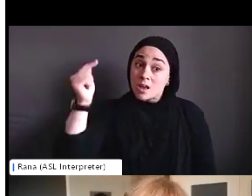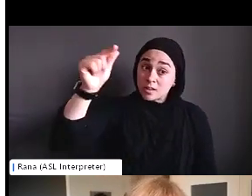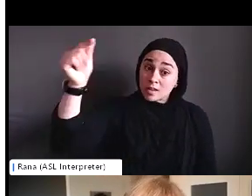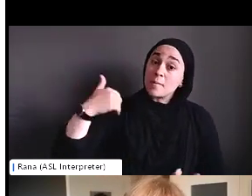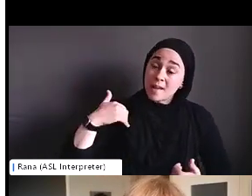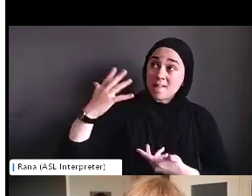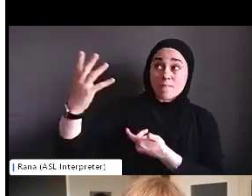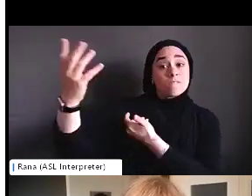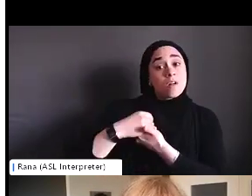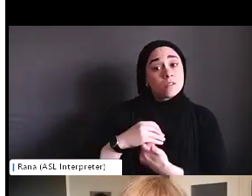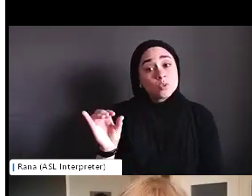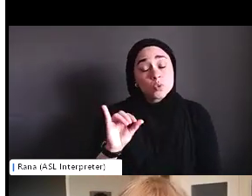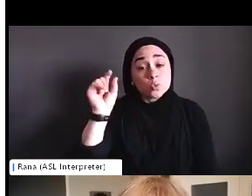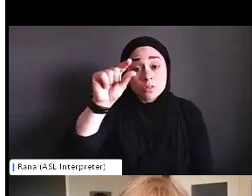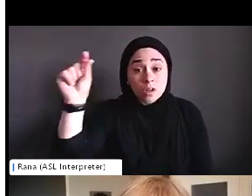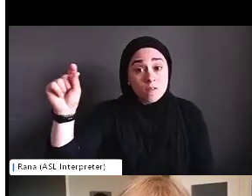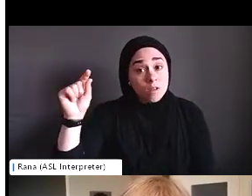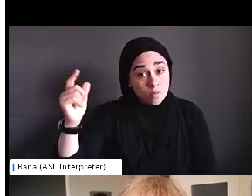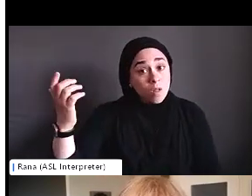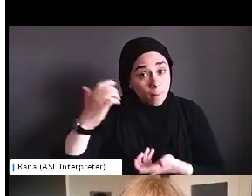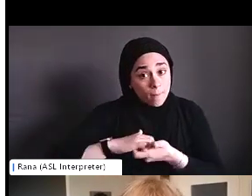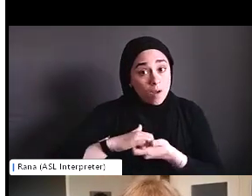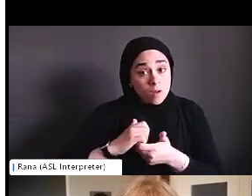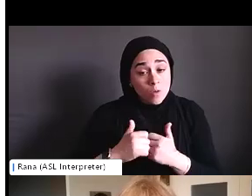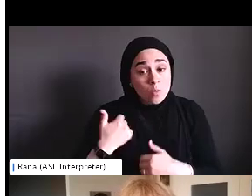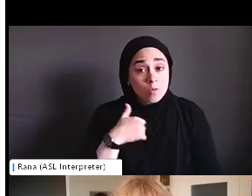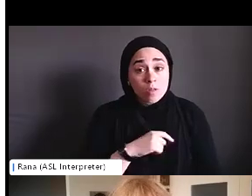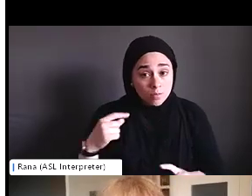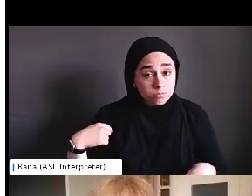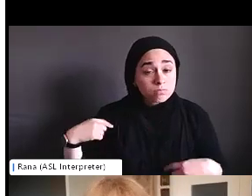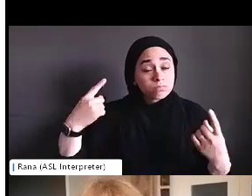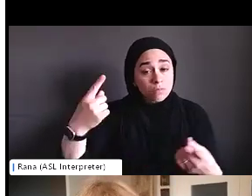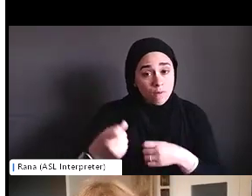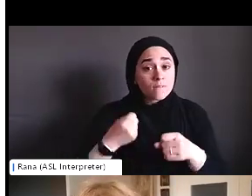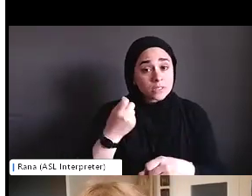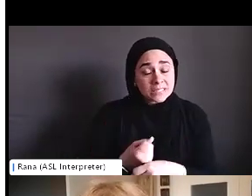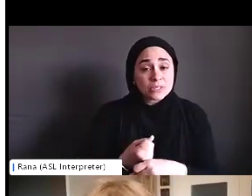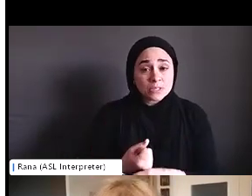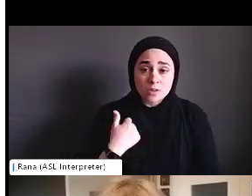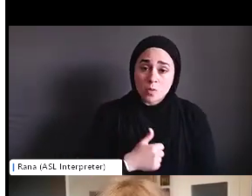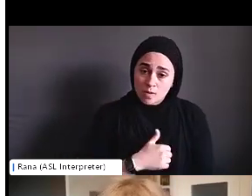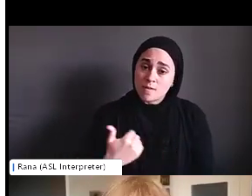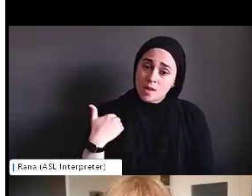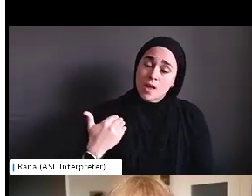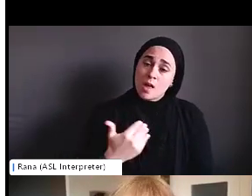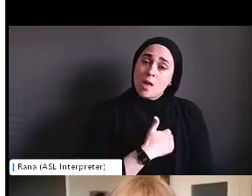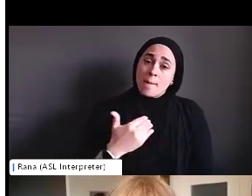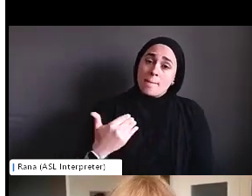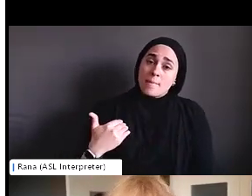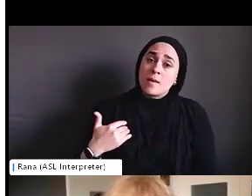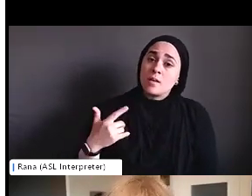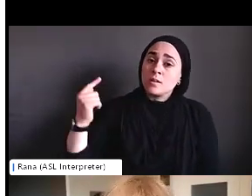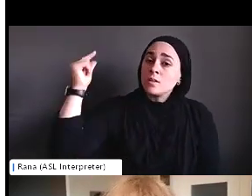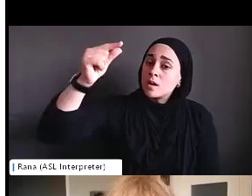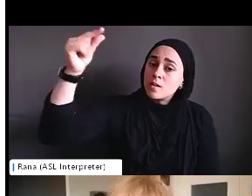play. And, governments have been partners with us over the years. We've actually had members of government